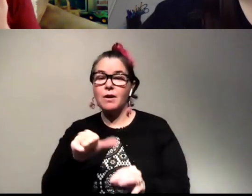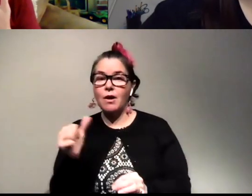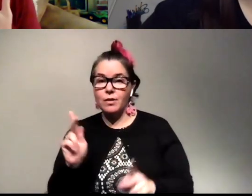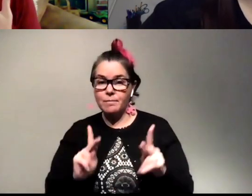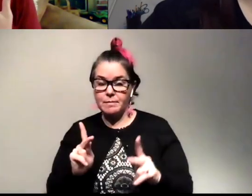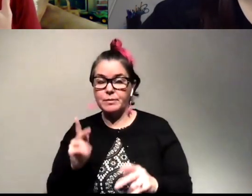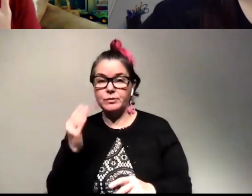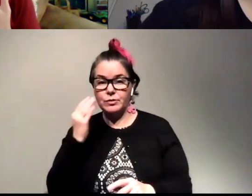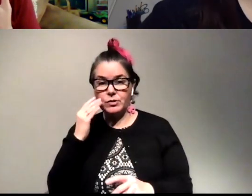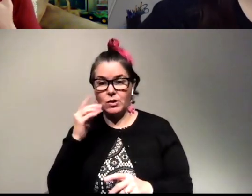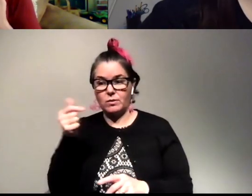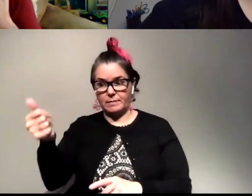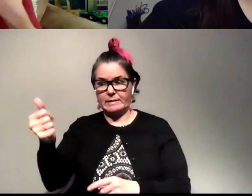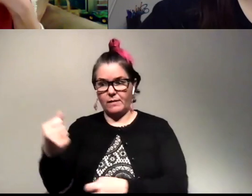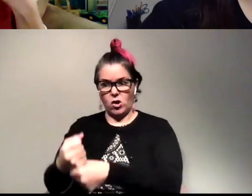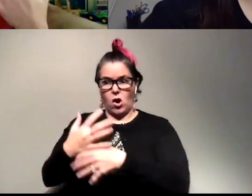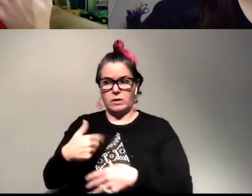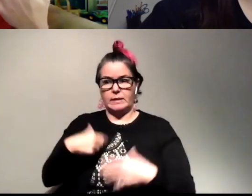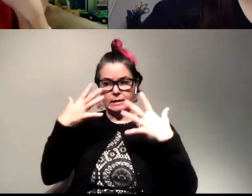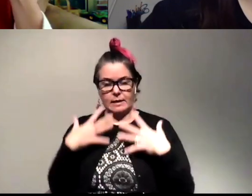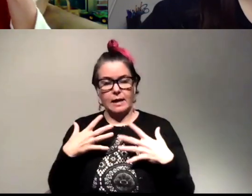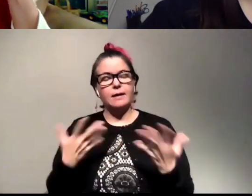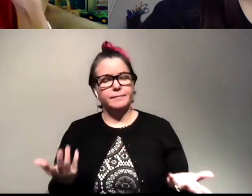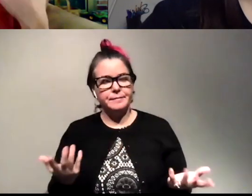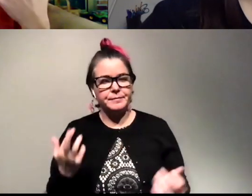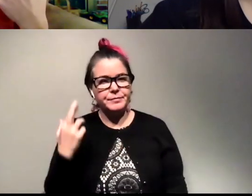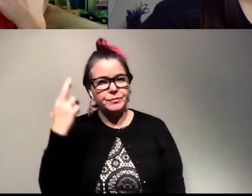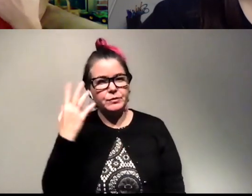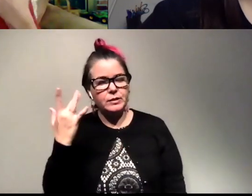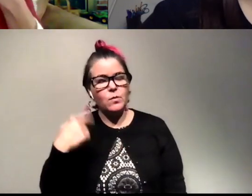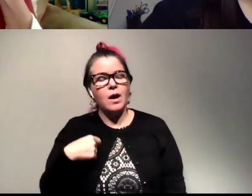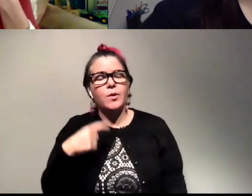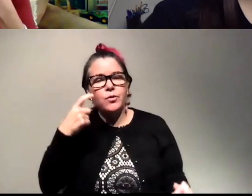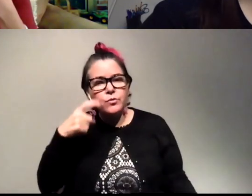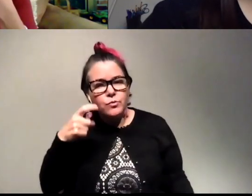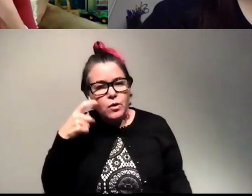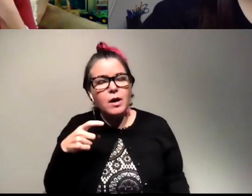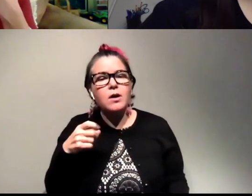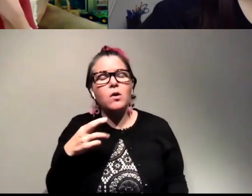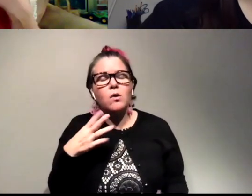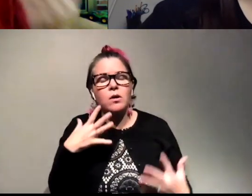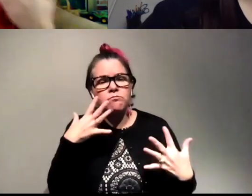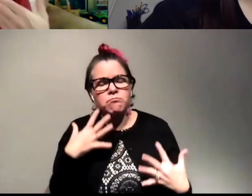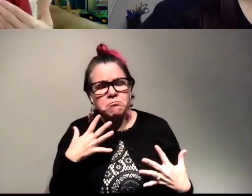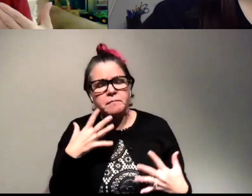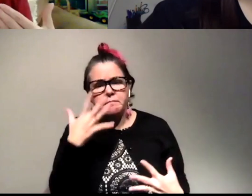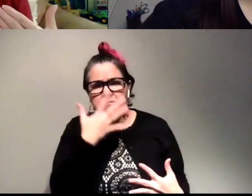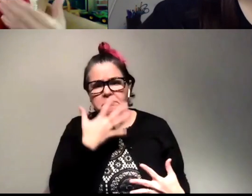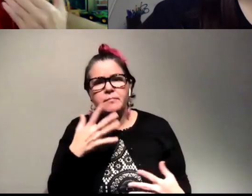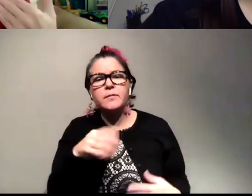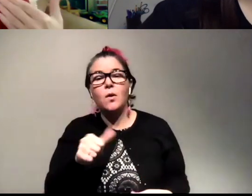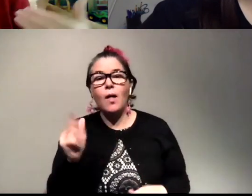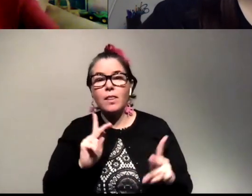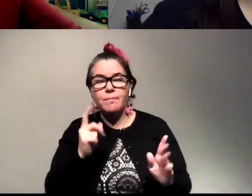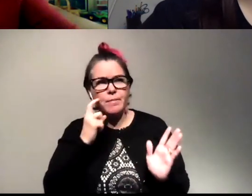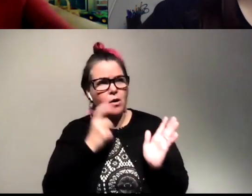when they've made us sad. So, that's a reason why we cry or we look sad, so that other people can